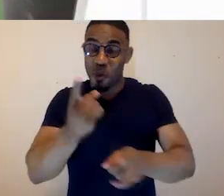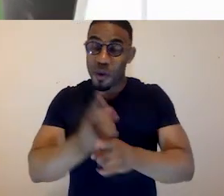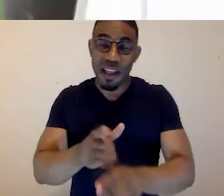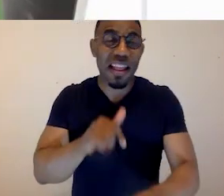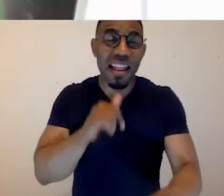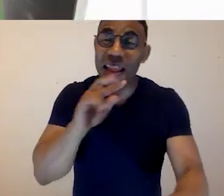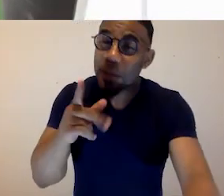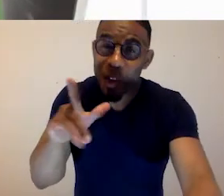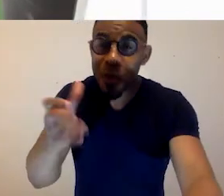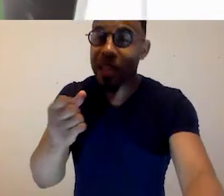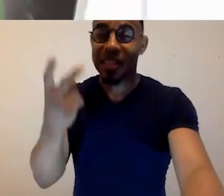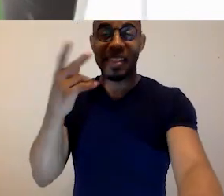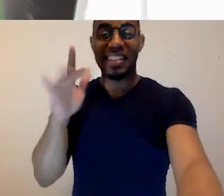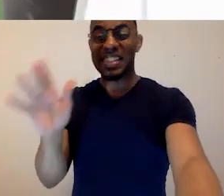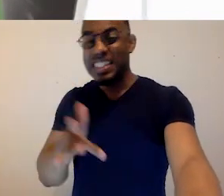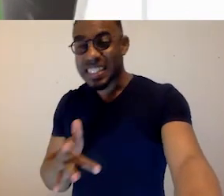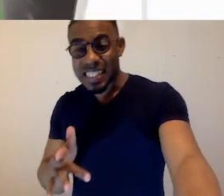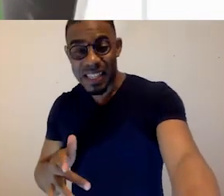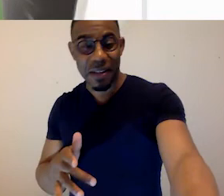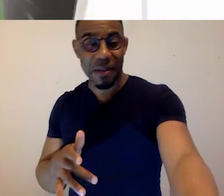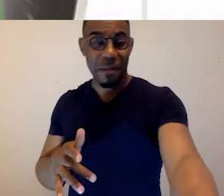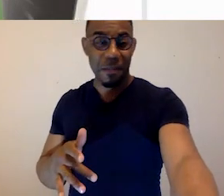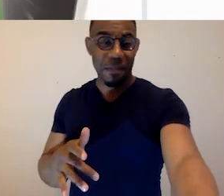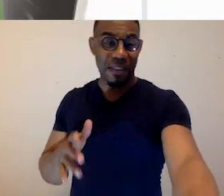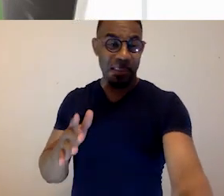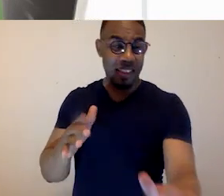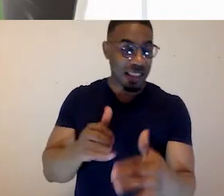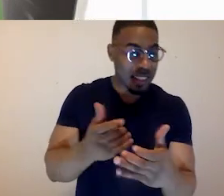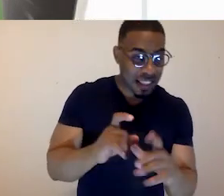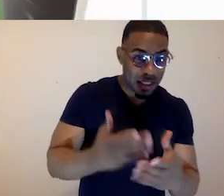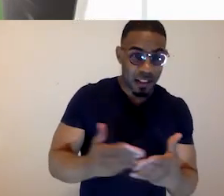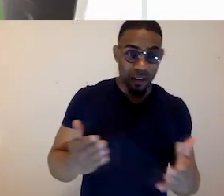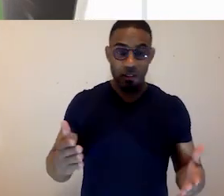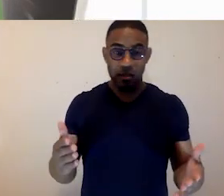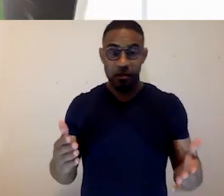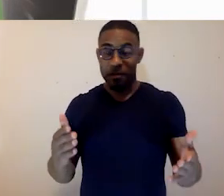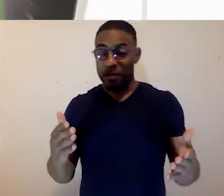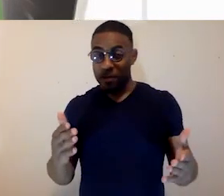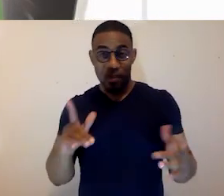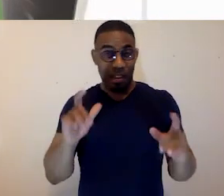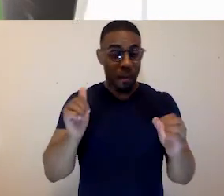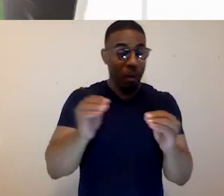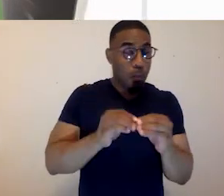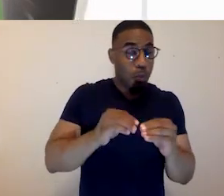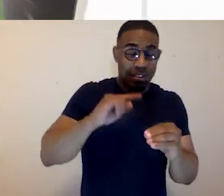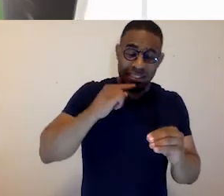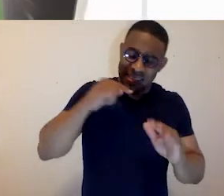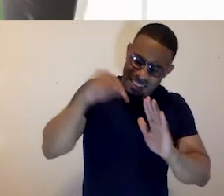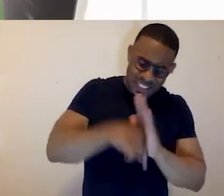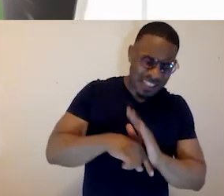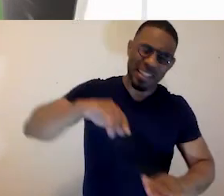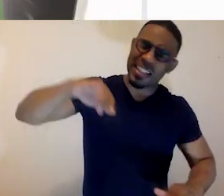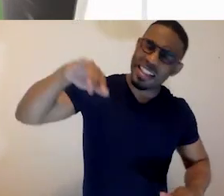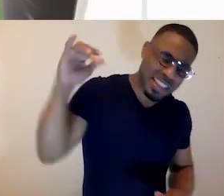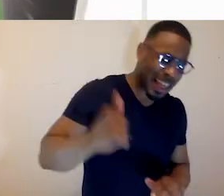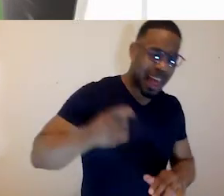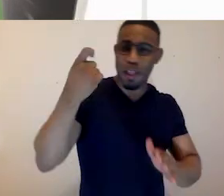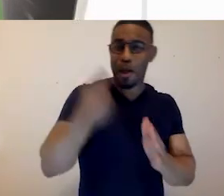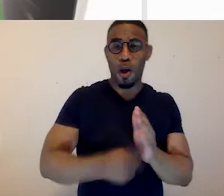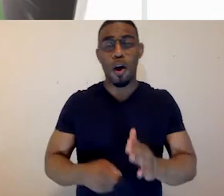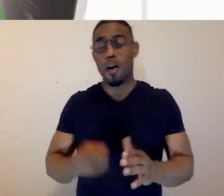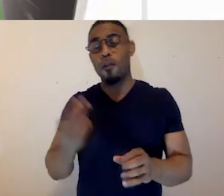that doesn't mean you get to skip testing this stuff. Yes, the testing will be more rigorous, but that's the cost